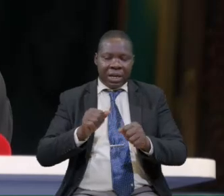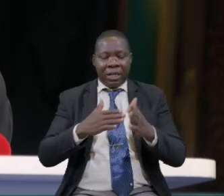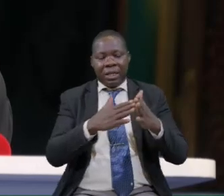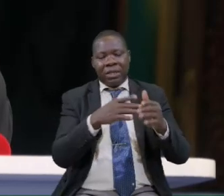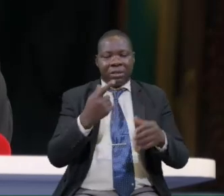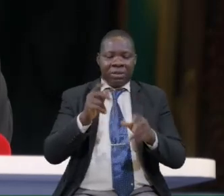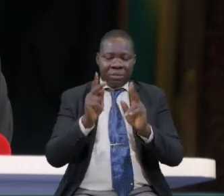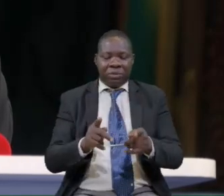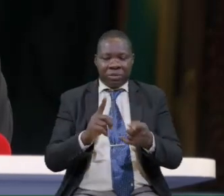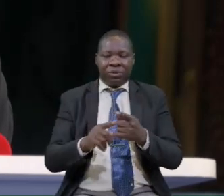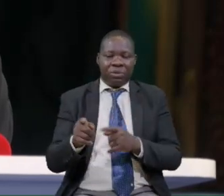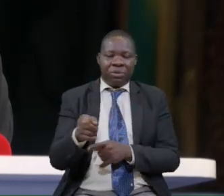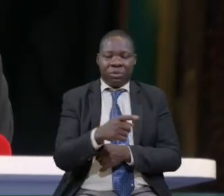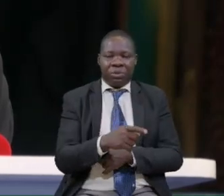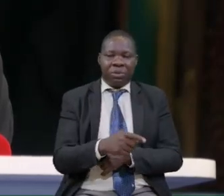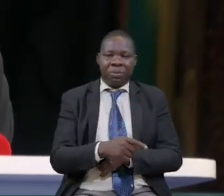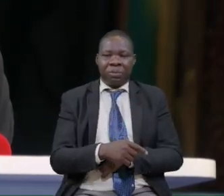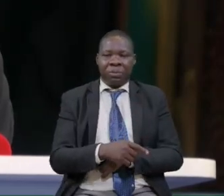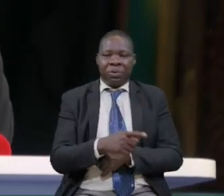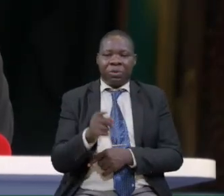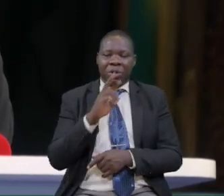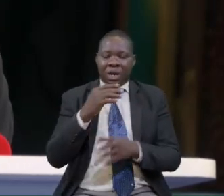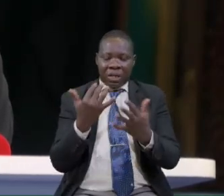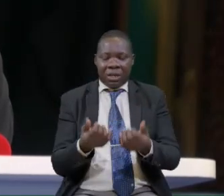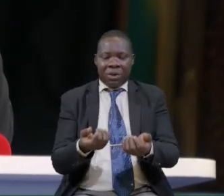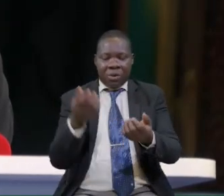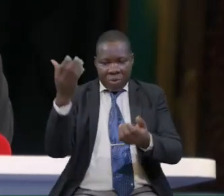You are now welcome to the kingdom of God.